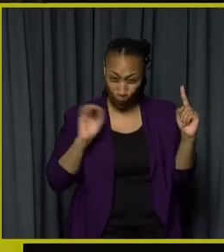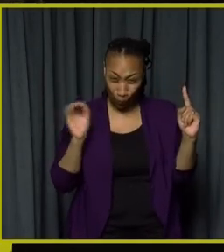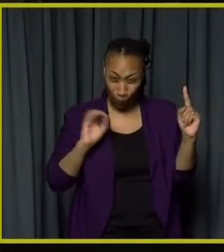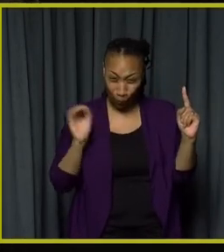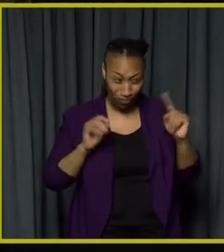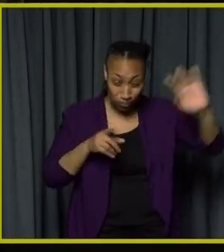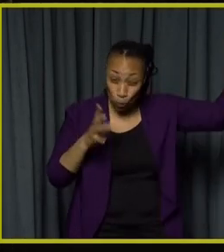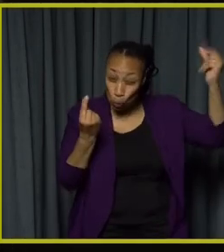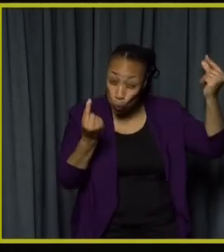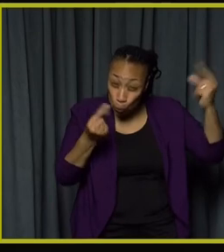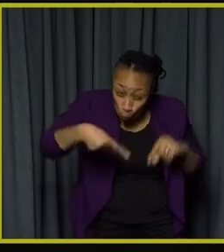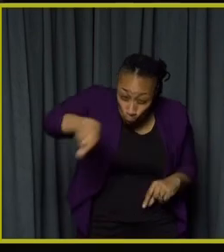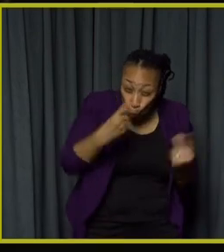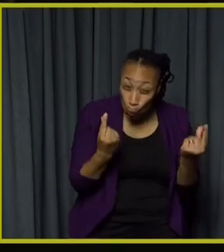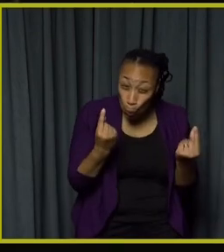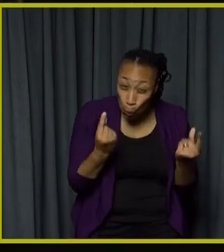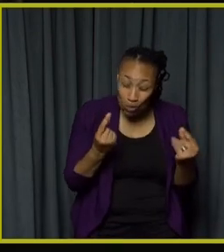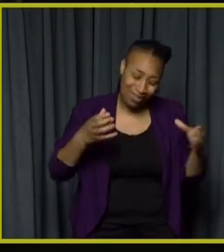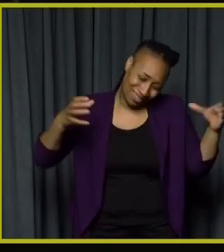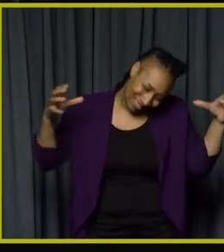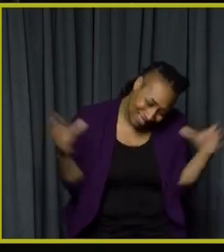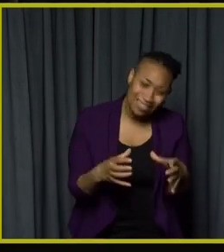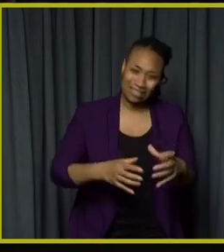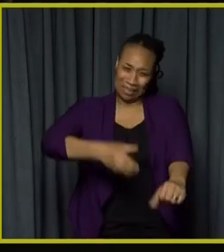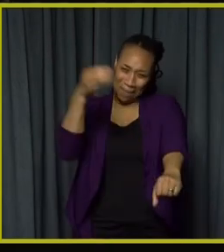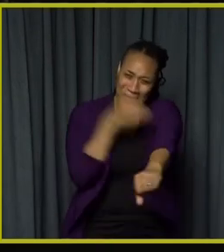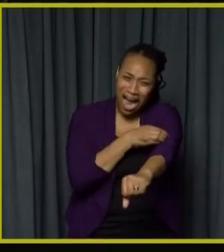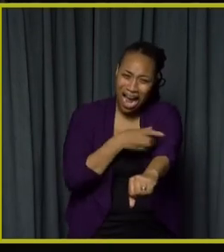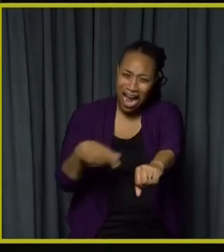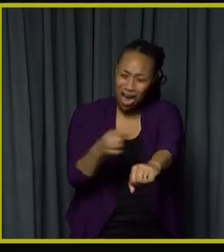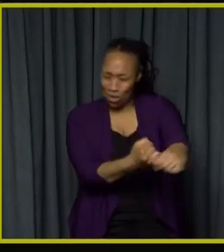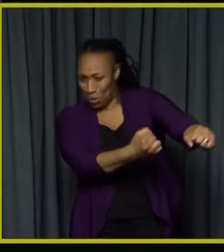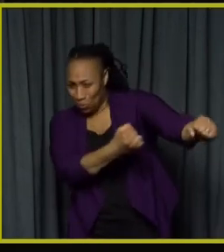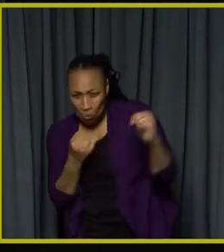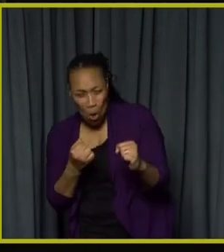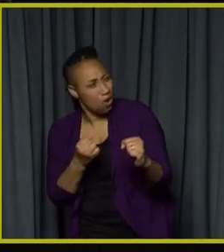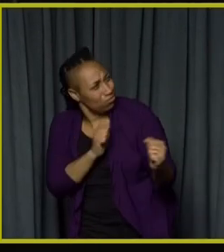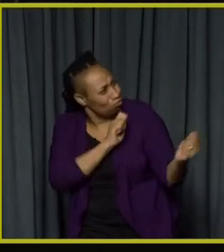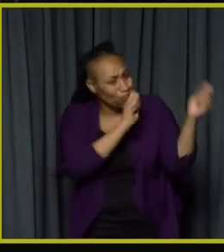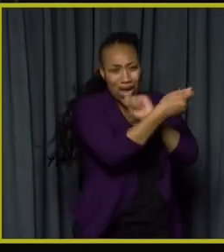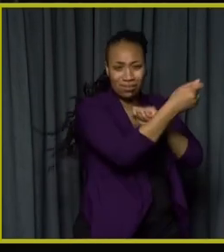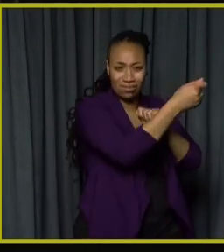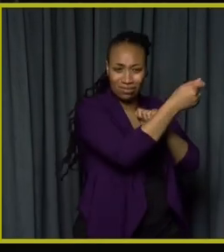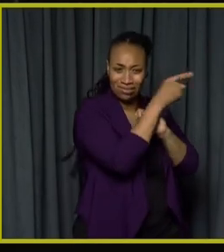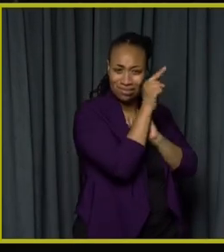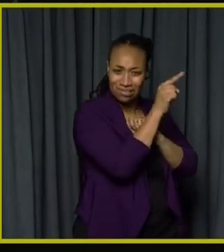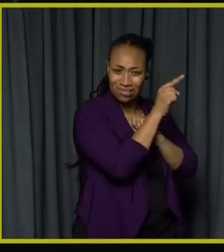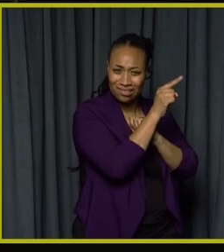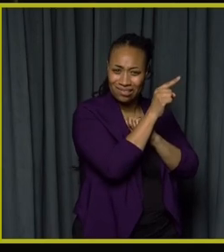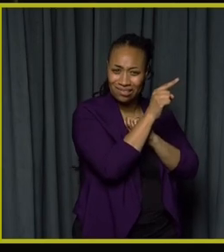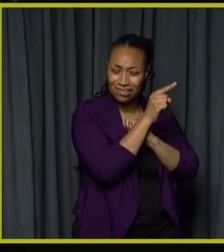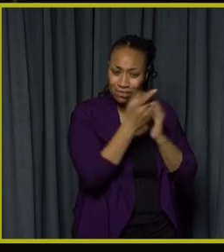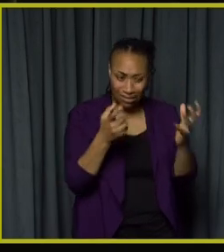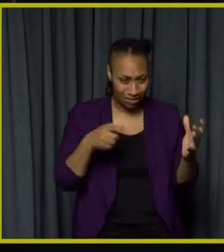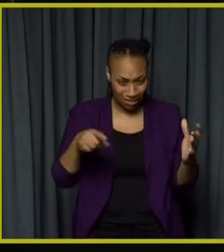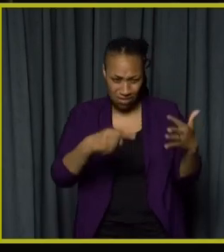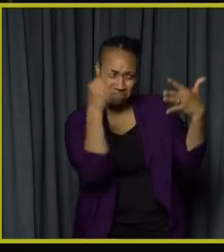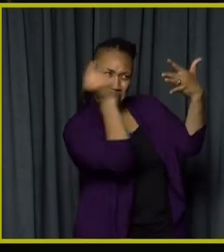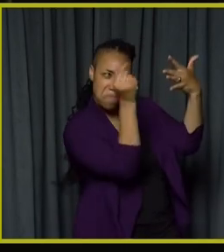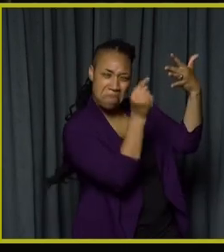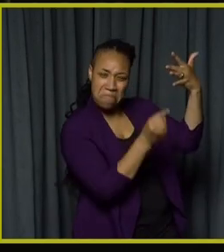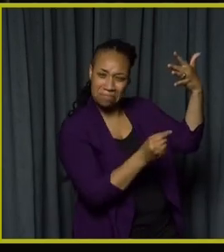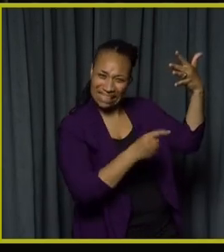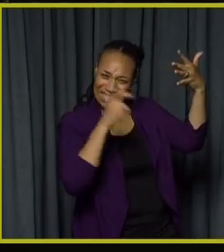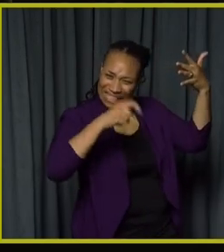pressure on them, nonviolent, civil disobedient pressure if necessary, to push our agenda. We have power for in the streets, in